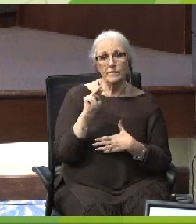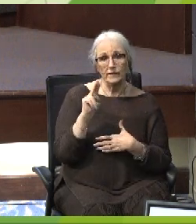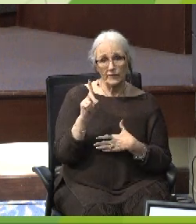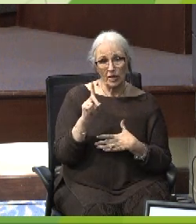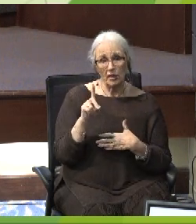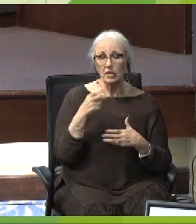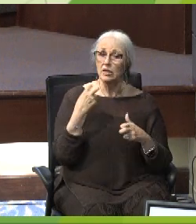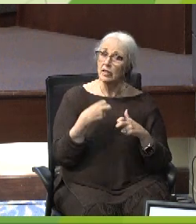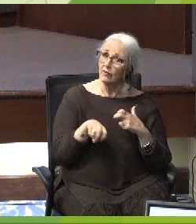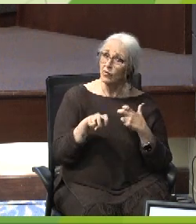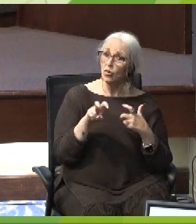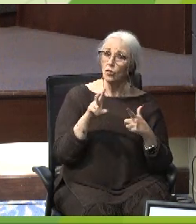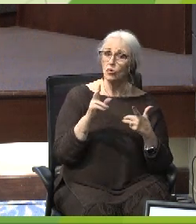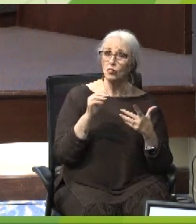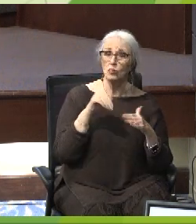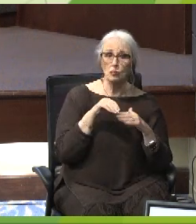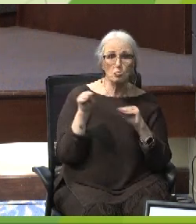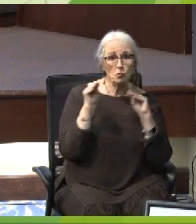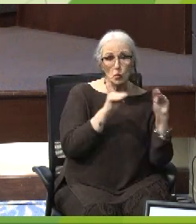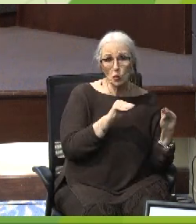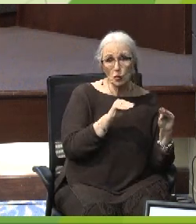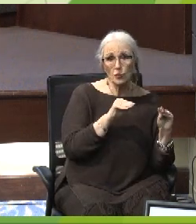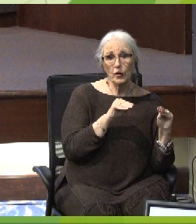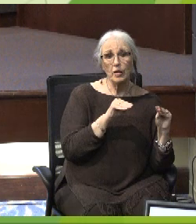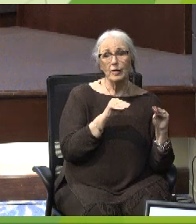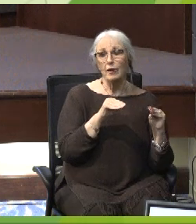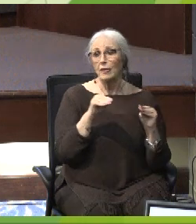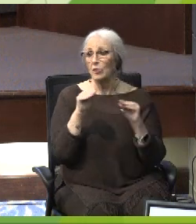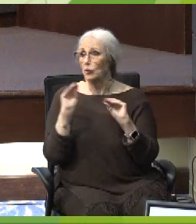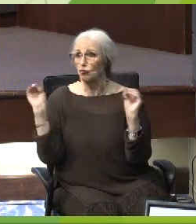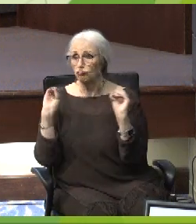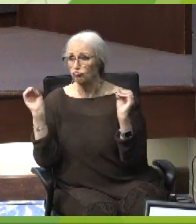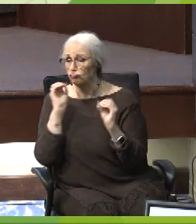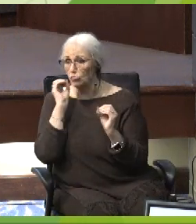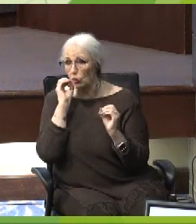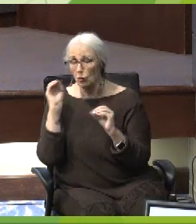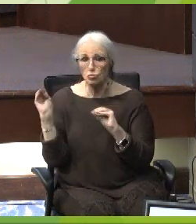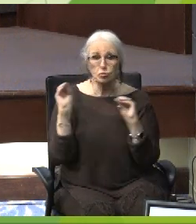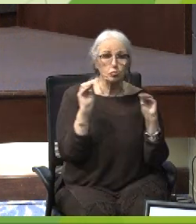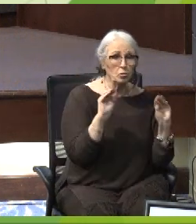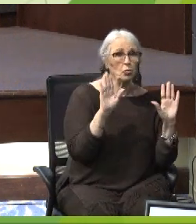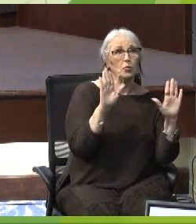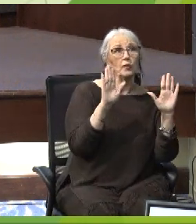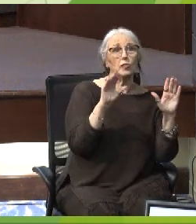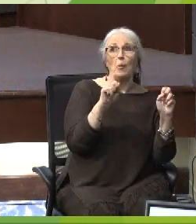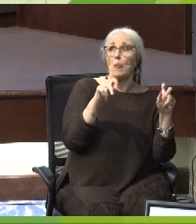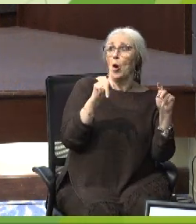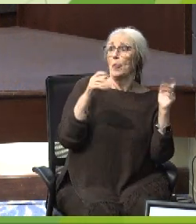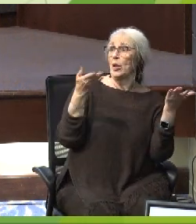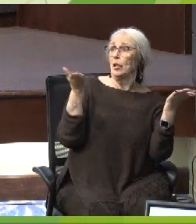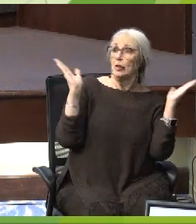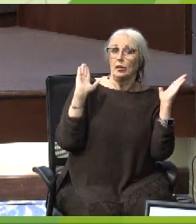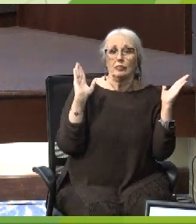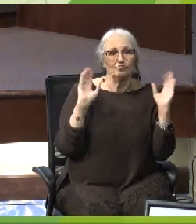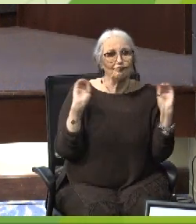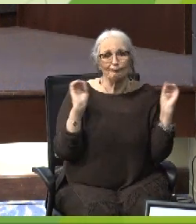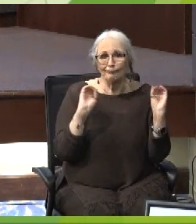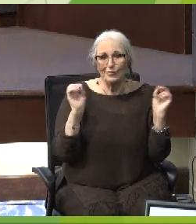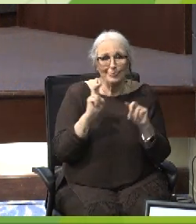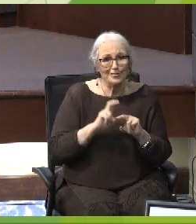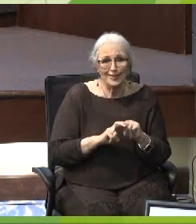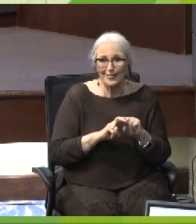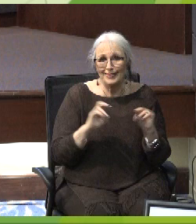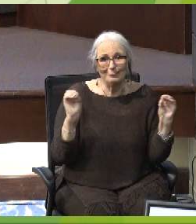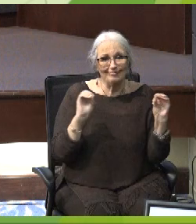It's difficult to move into a place out of homelessness, and you're moving into a wonderful apartment, but you have no place to sit